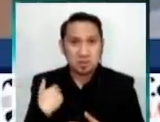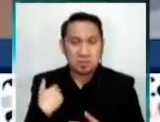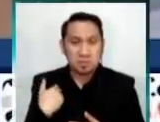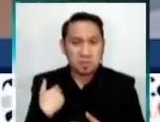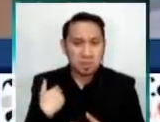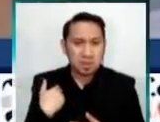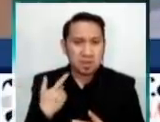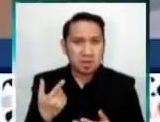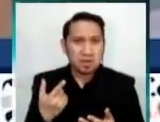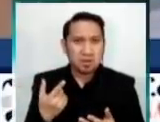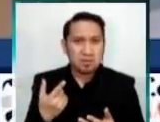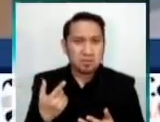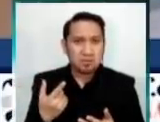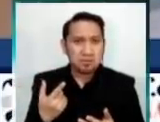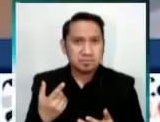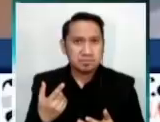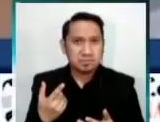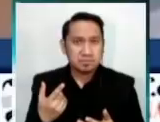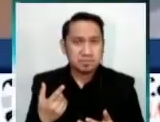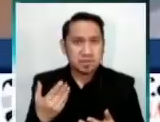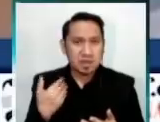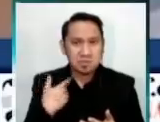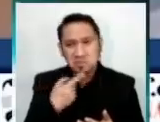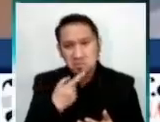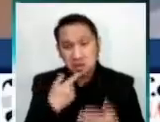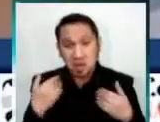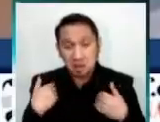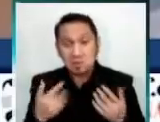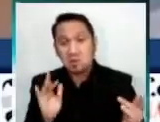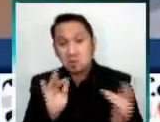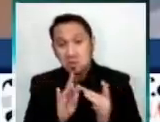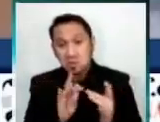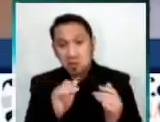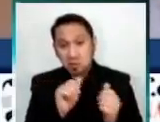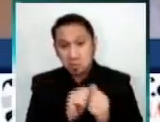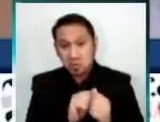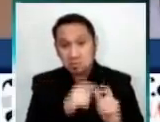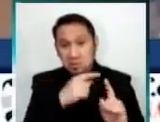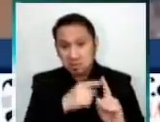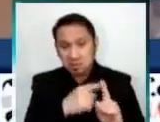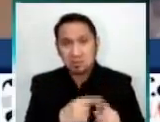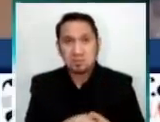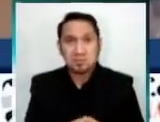reportedly had direct contact with at least 2 individuals who later tested positive. And he cannot